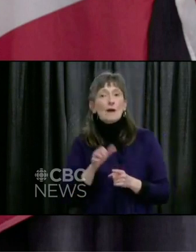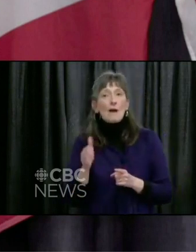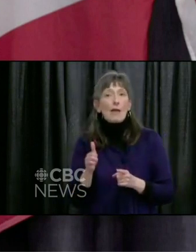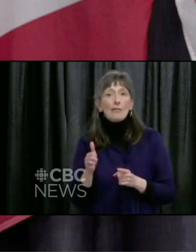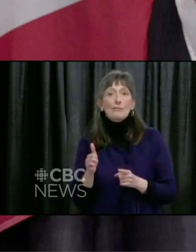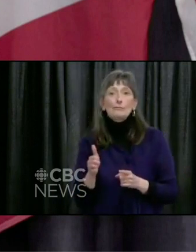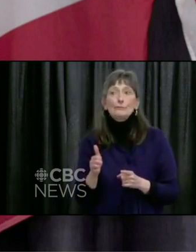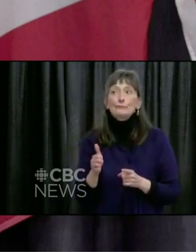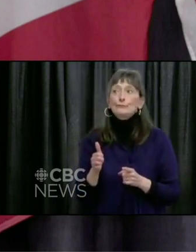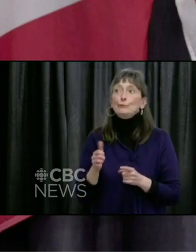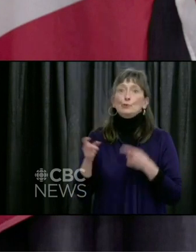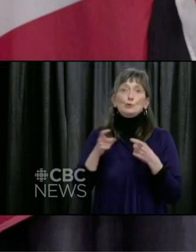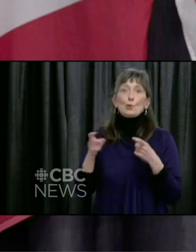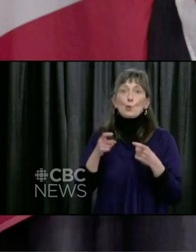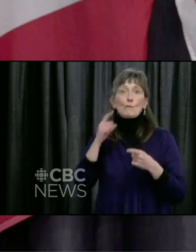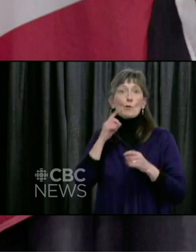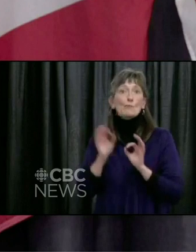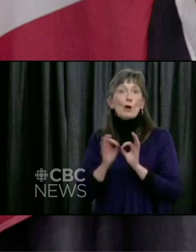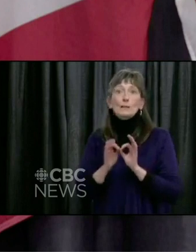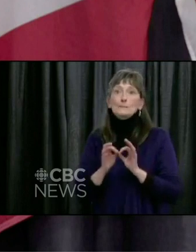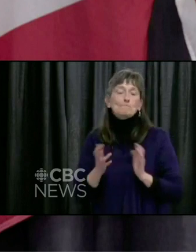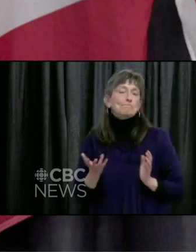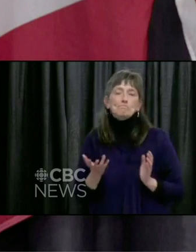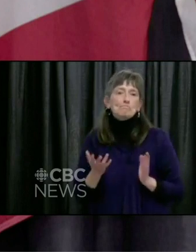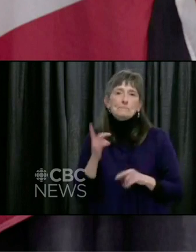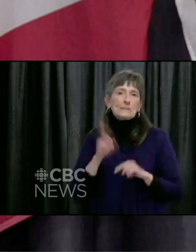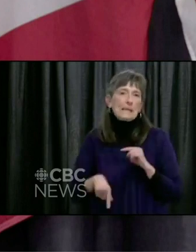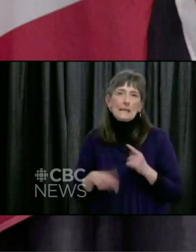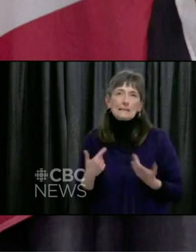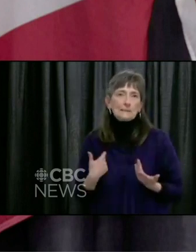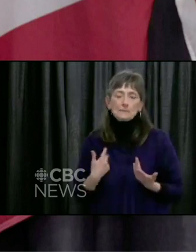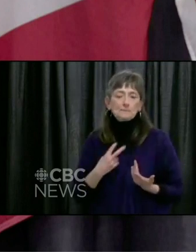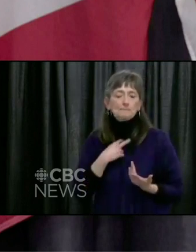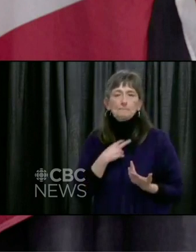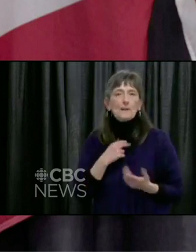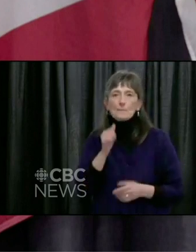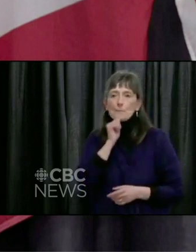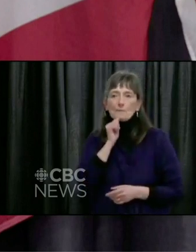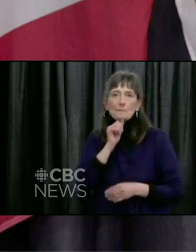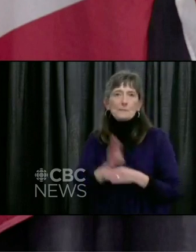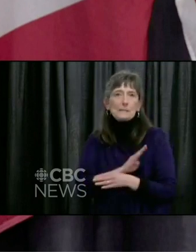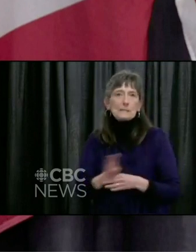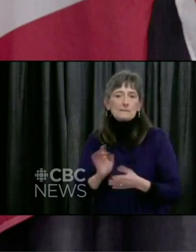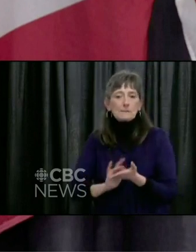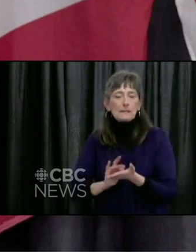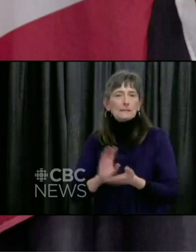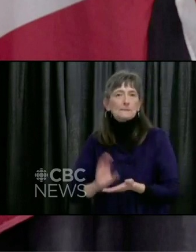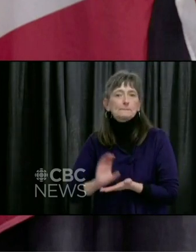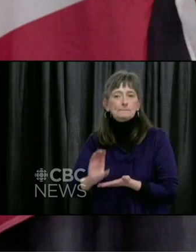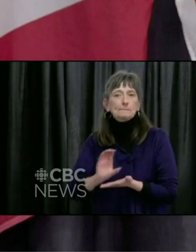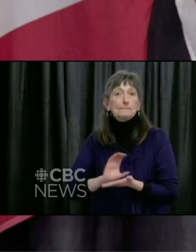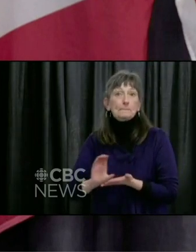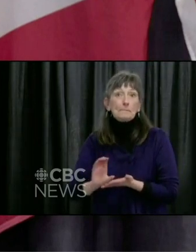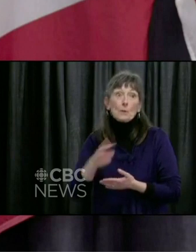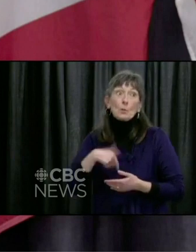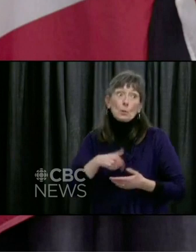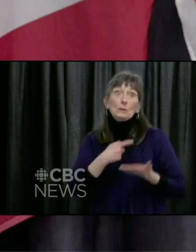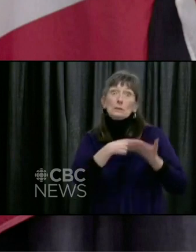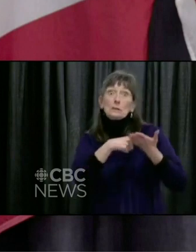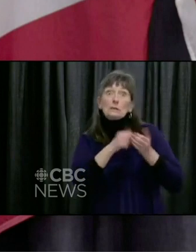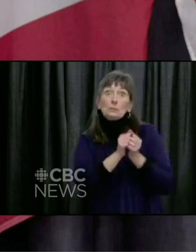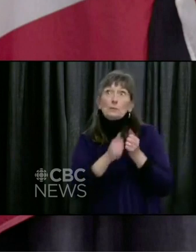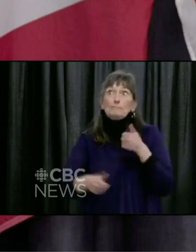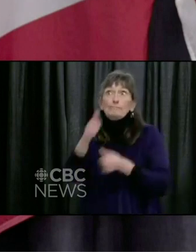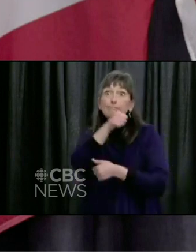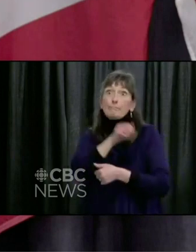to set prices in what is essentially a private market. We have, however, engaged with the pharmacy board, whose decision